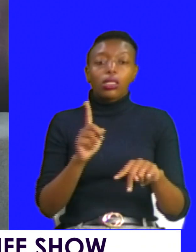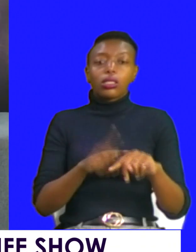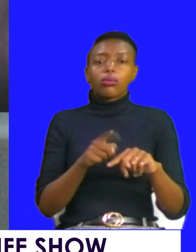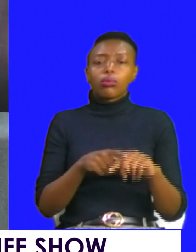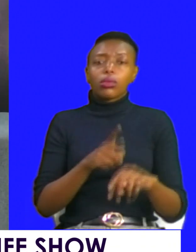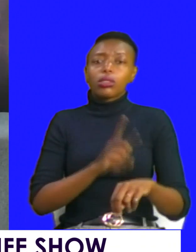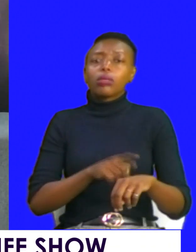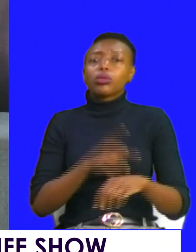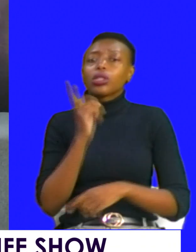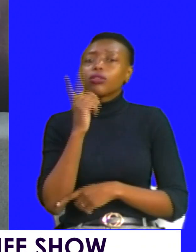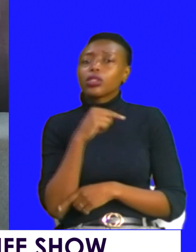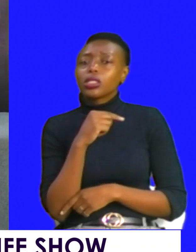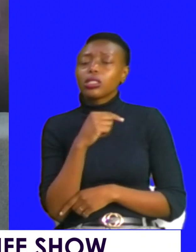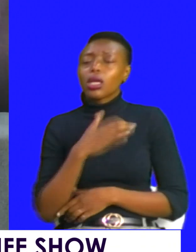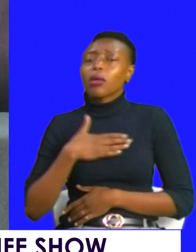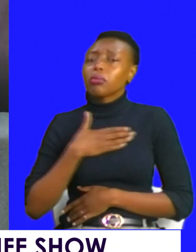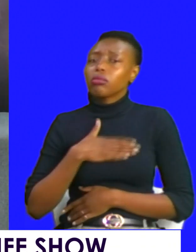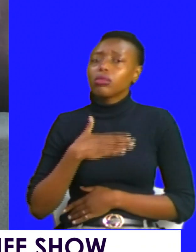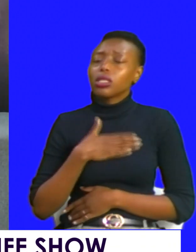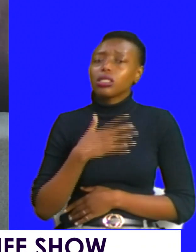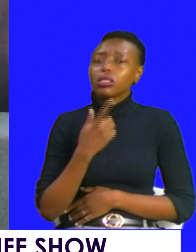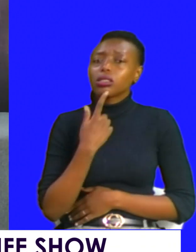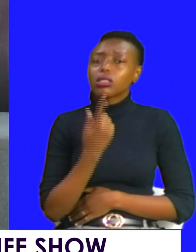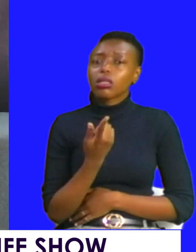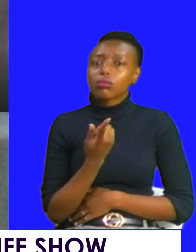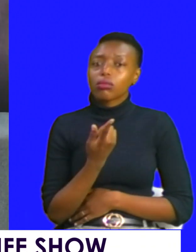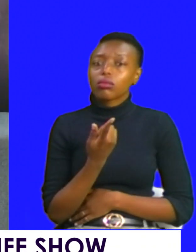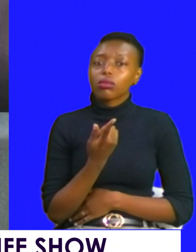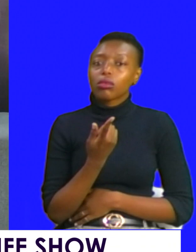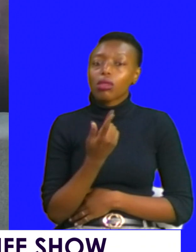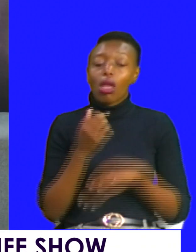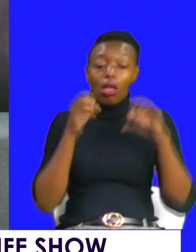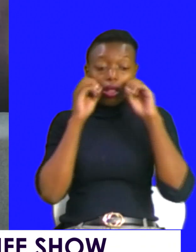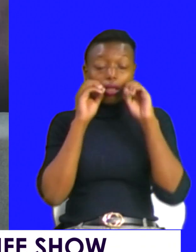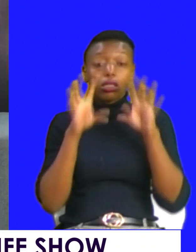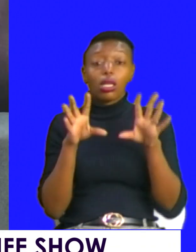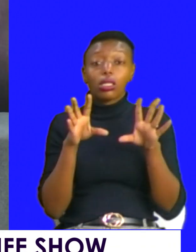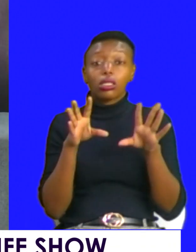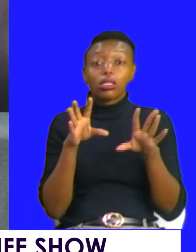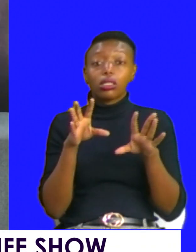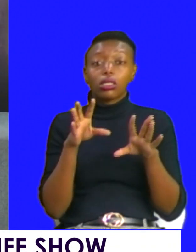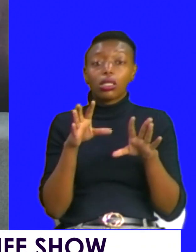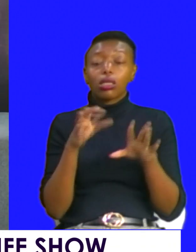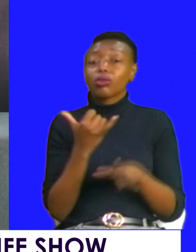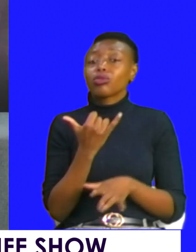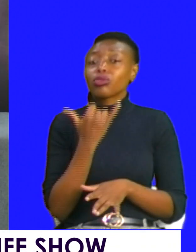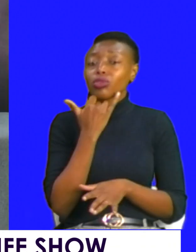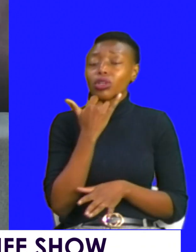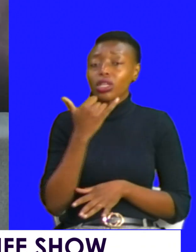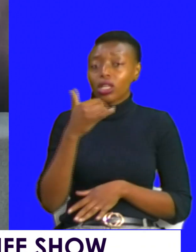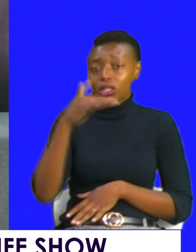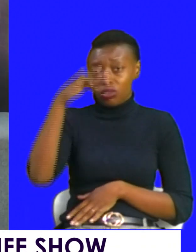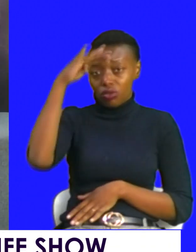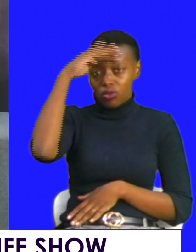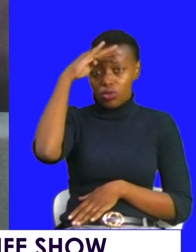section, maybe this can explain, and nothing wrong about drinking and alcohol. Yeah. But when you